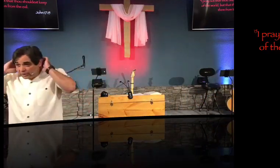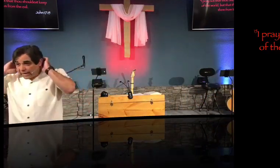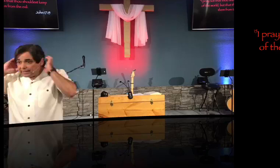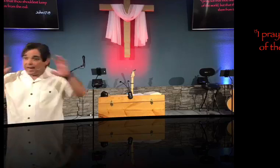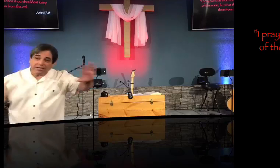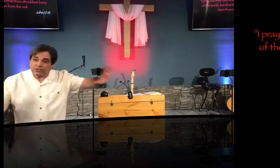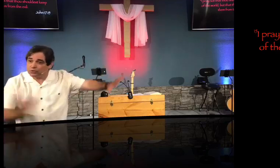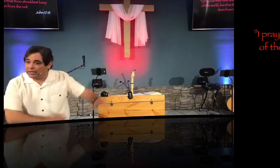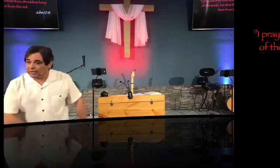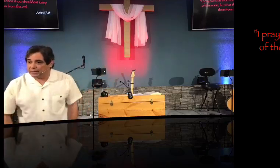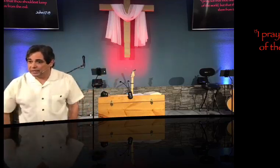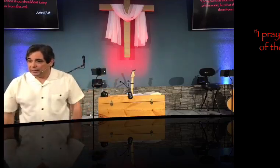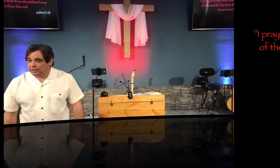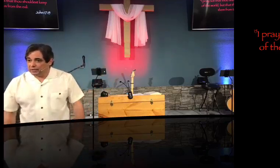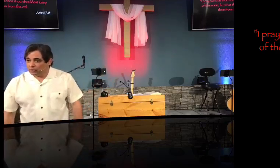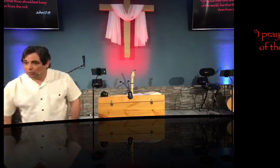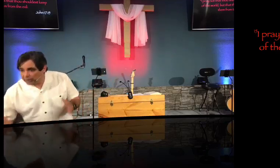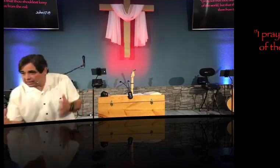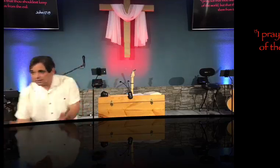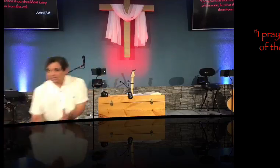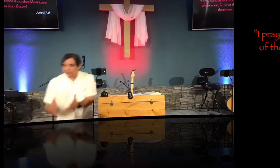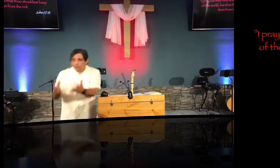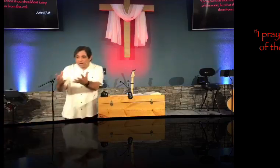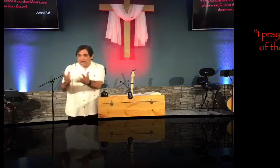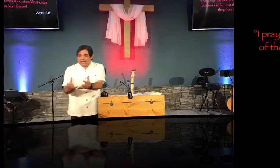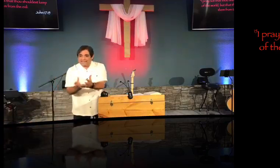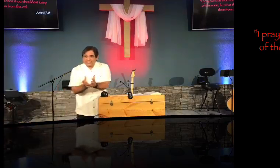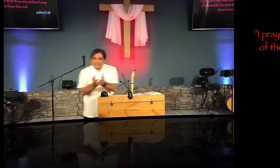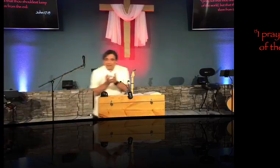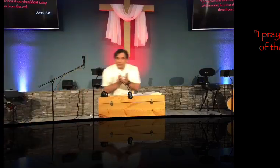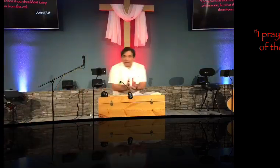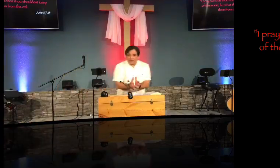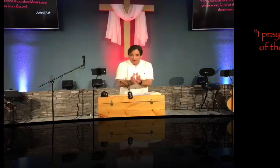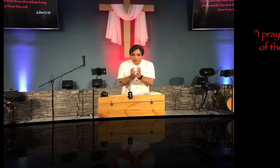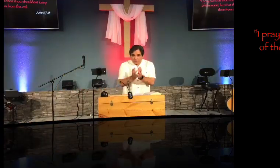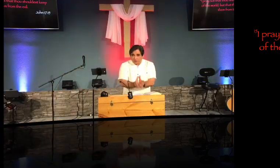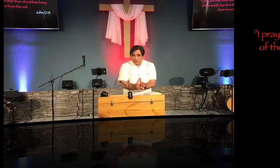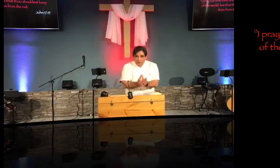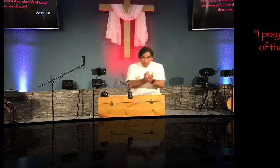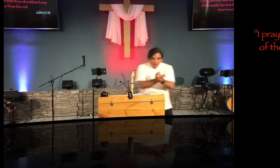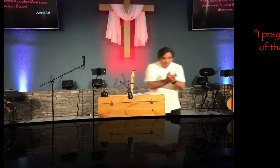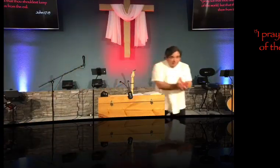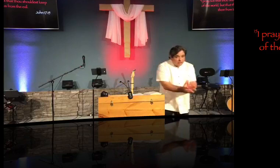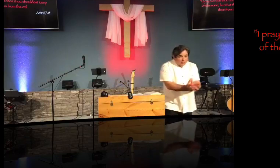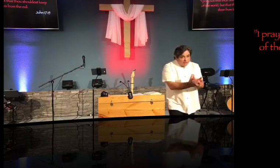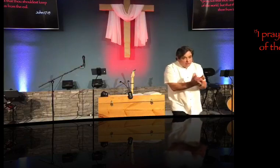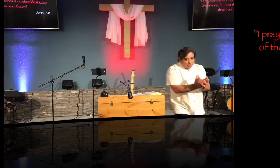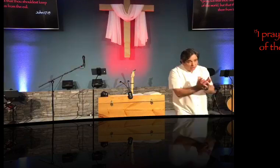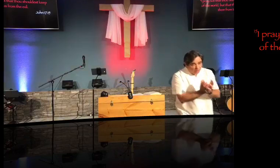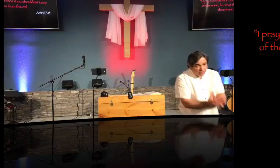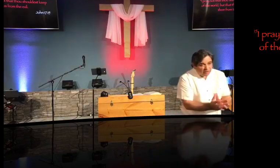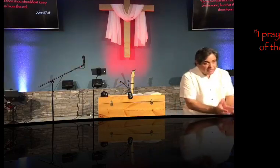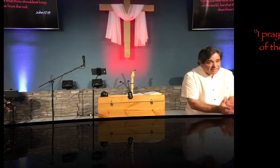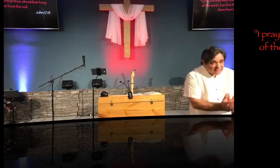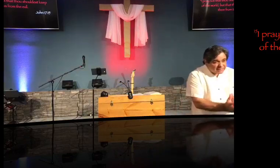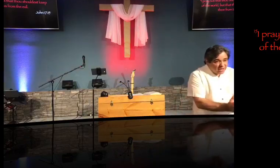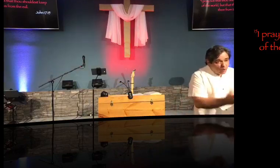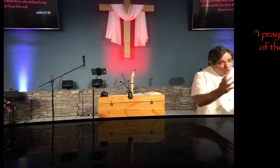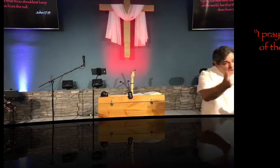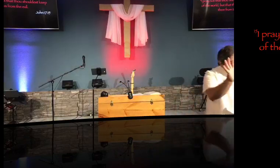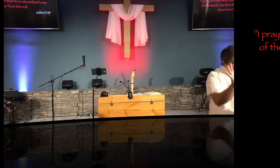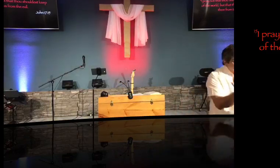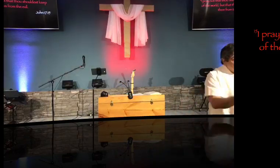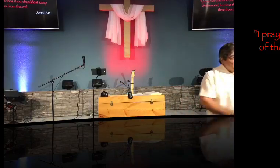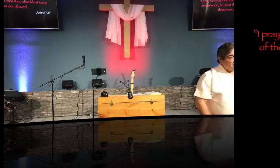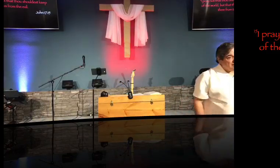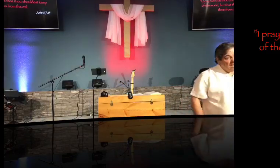going to look at that next week when we consider what God did in the life of the Jews, of the nation of Israel in the book of Exodus.